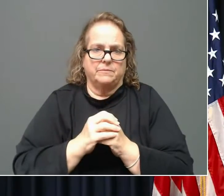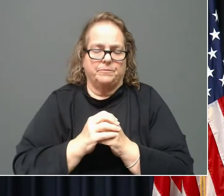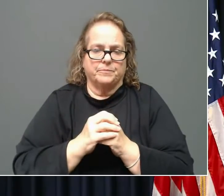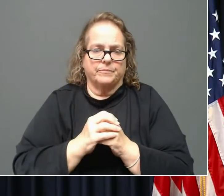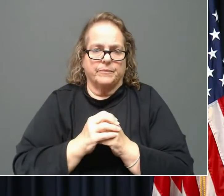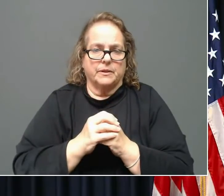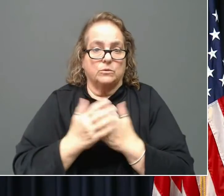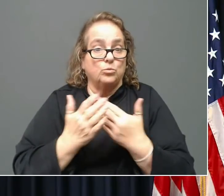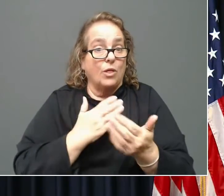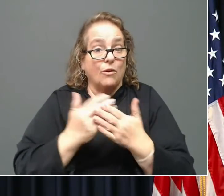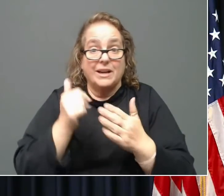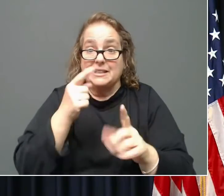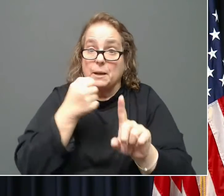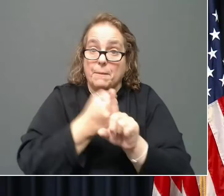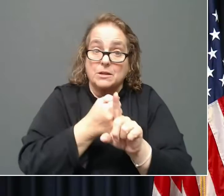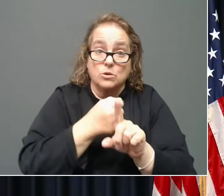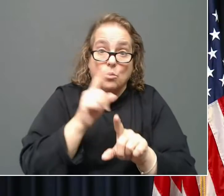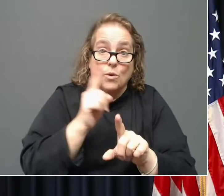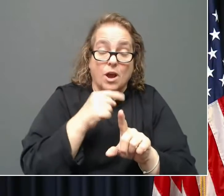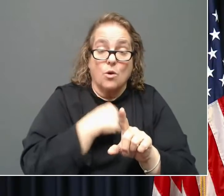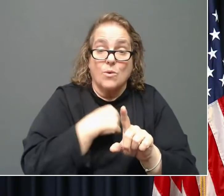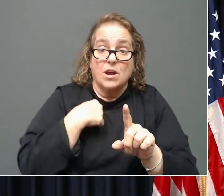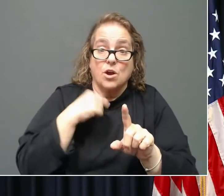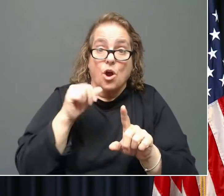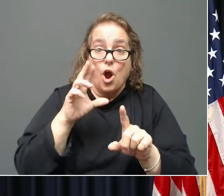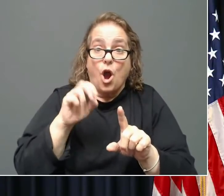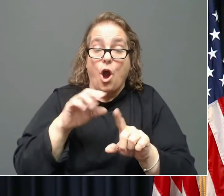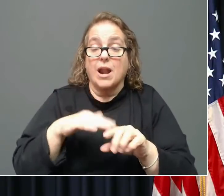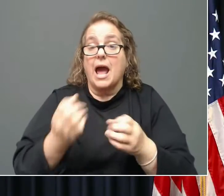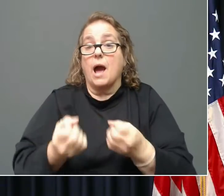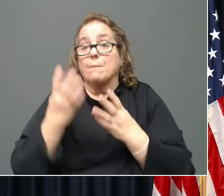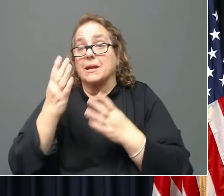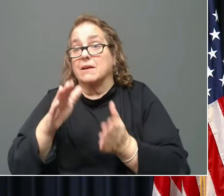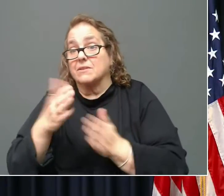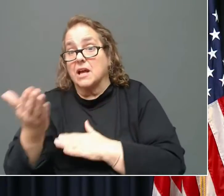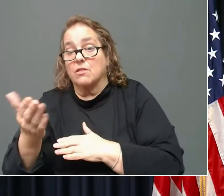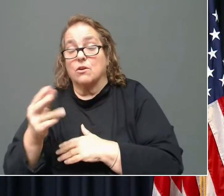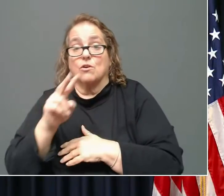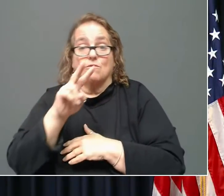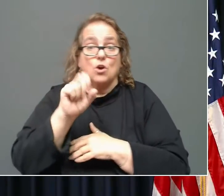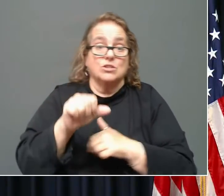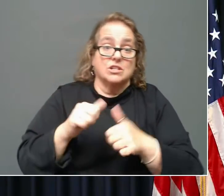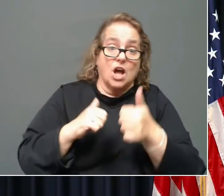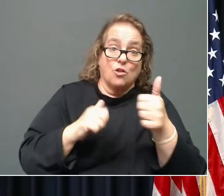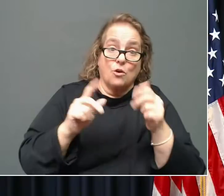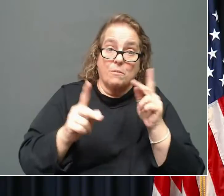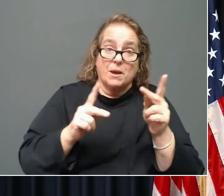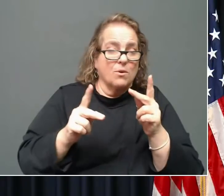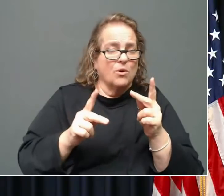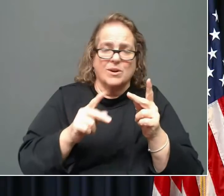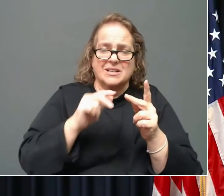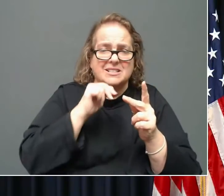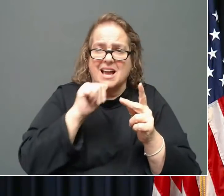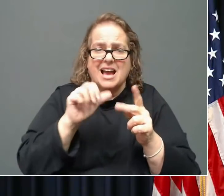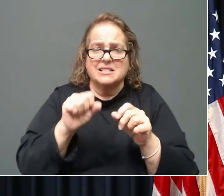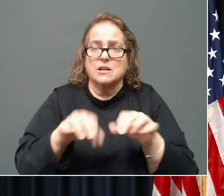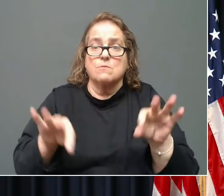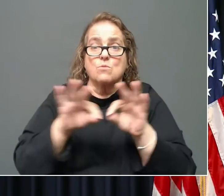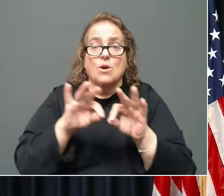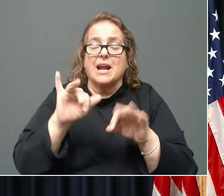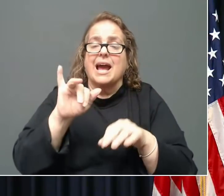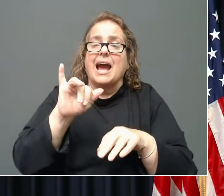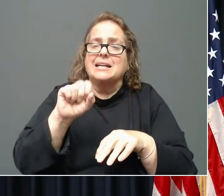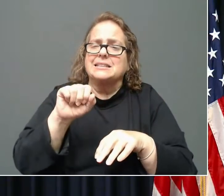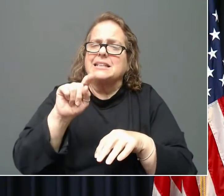impacts where we fall on how many we've lost versus others, it's nearly as important as doing the right things by each